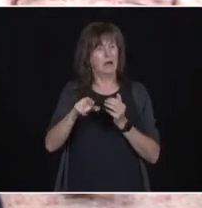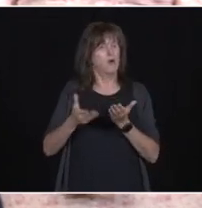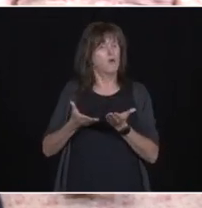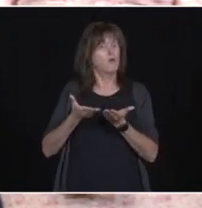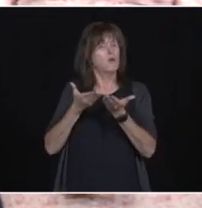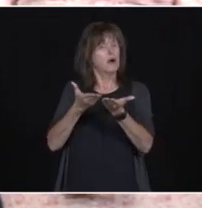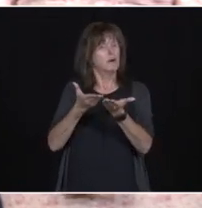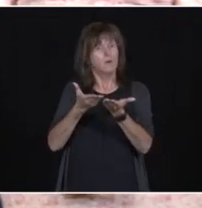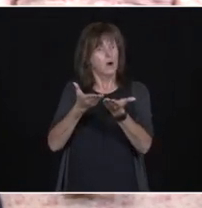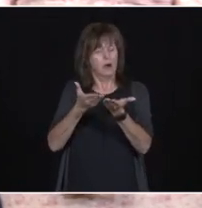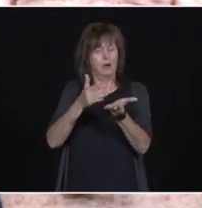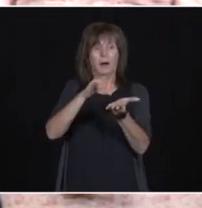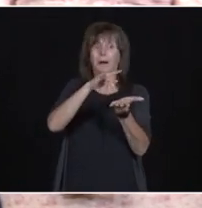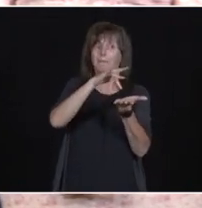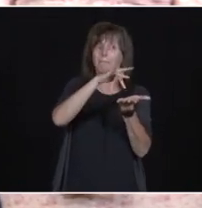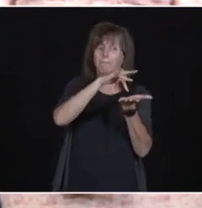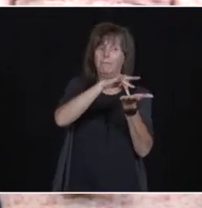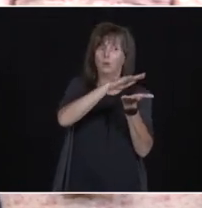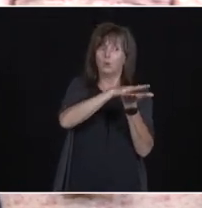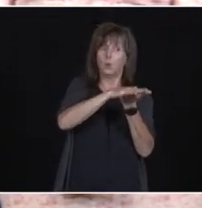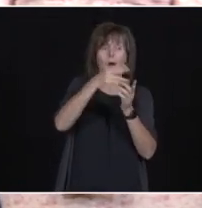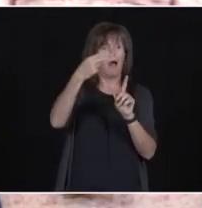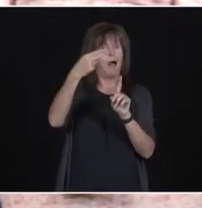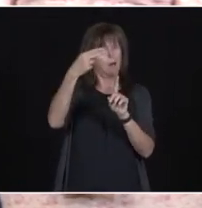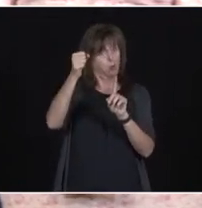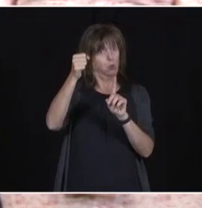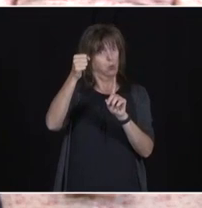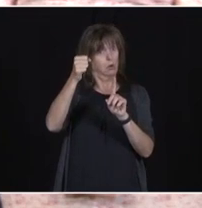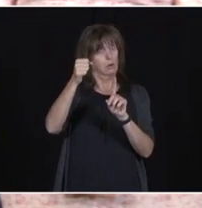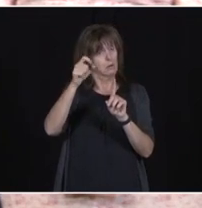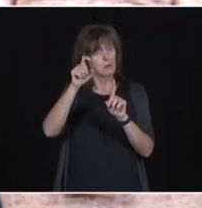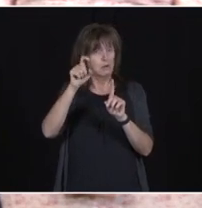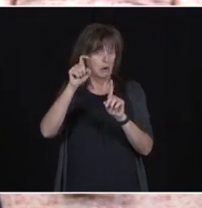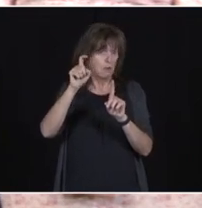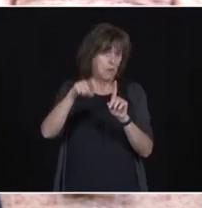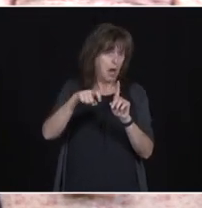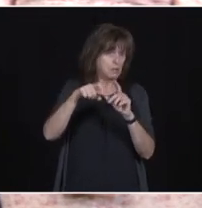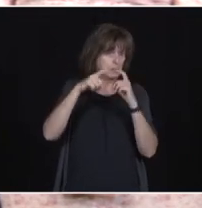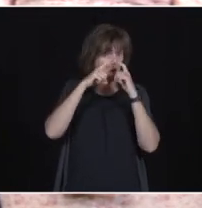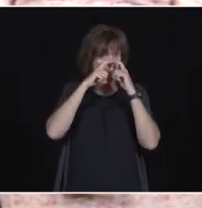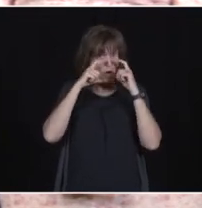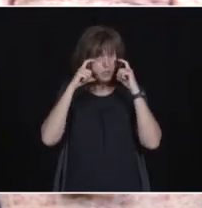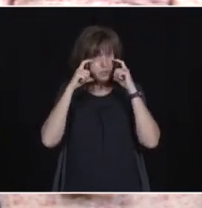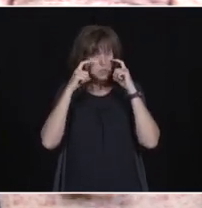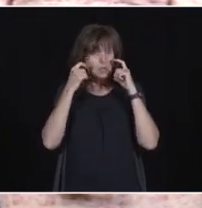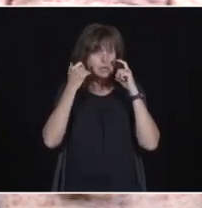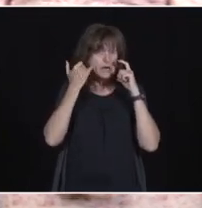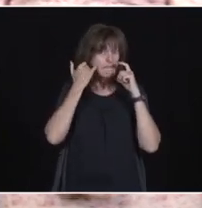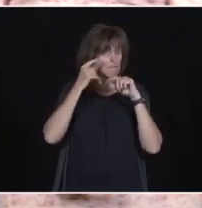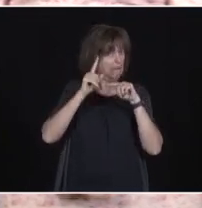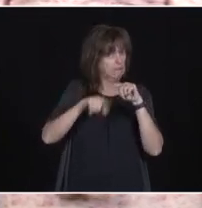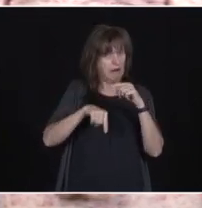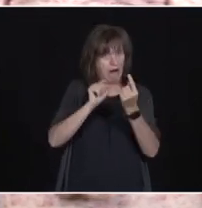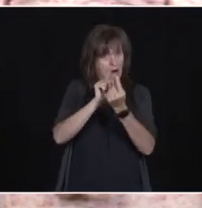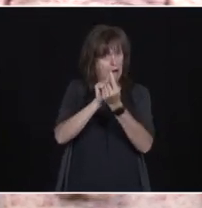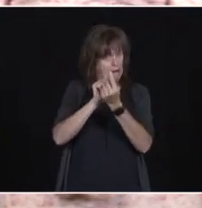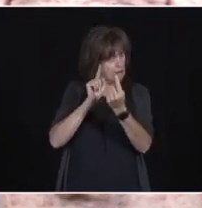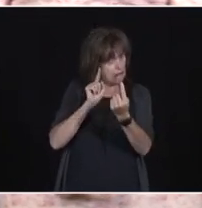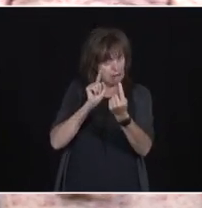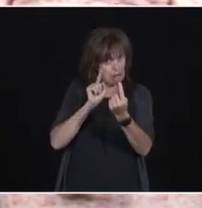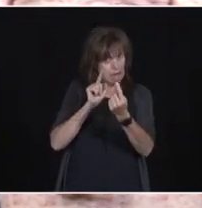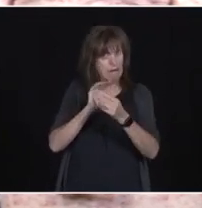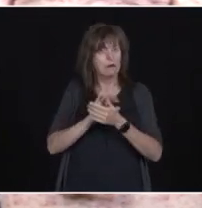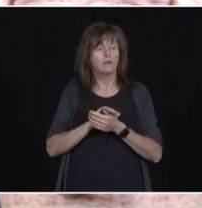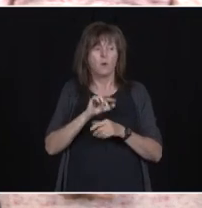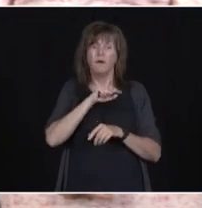as physical distancing can be maintained. On these specific recommendations, do you agree with those? Well, I could never argue against